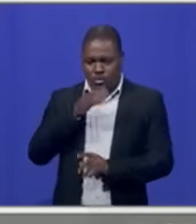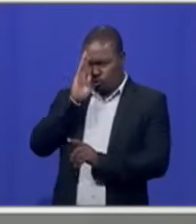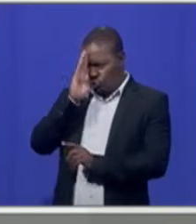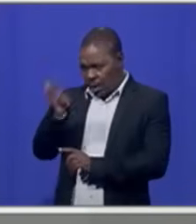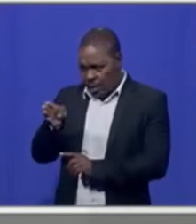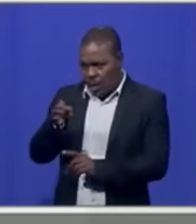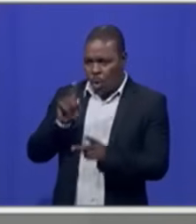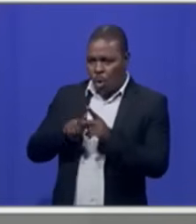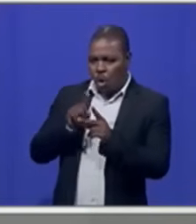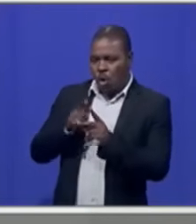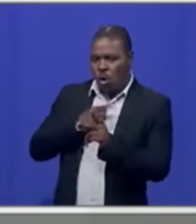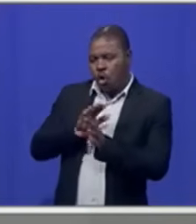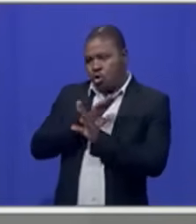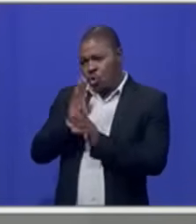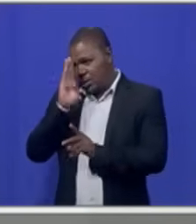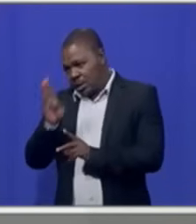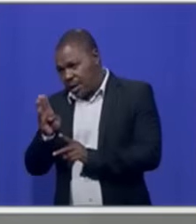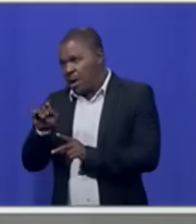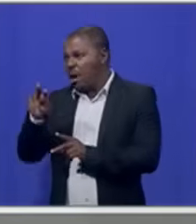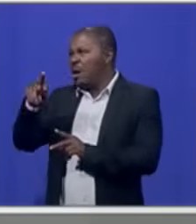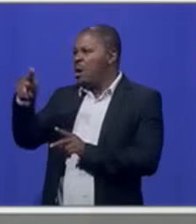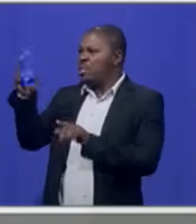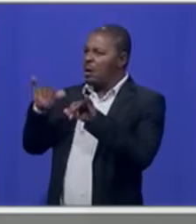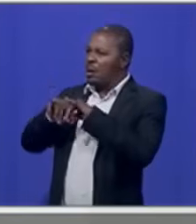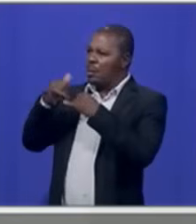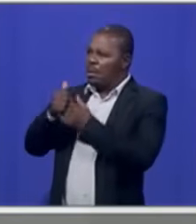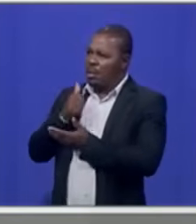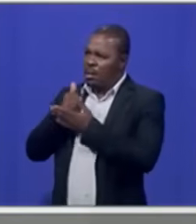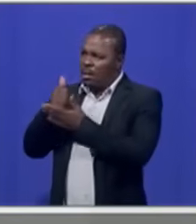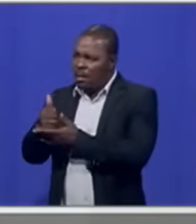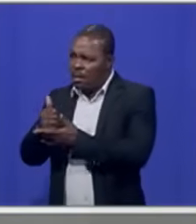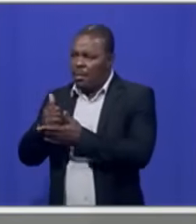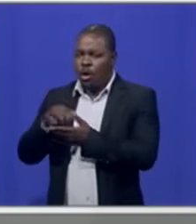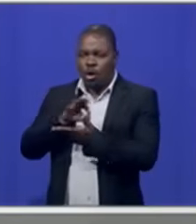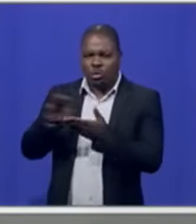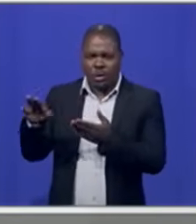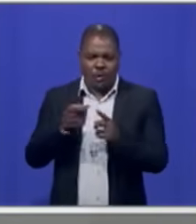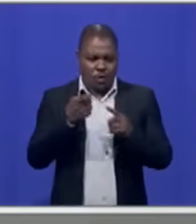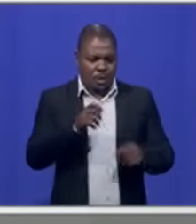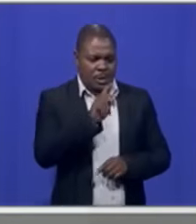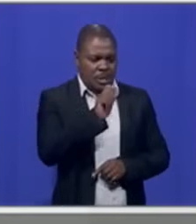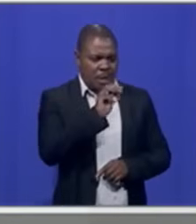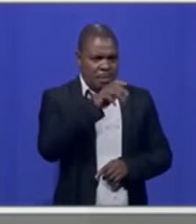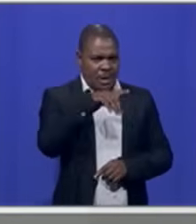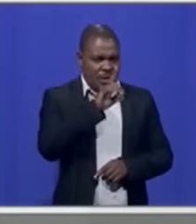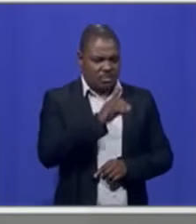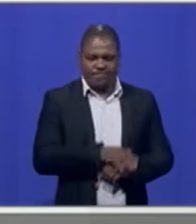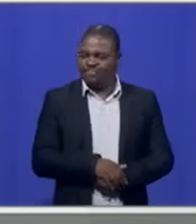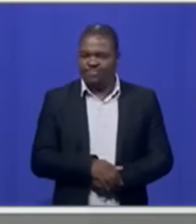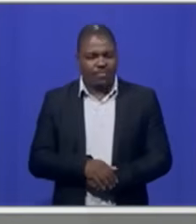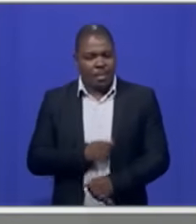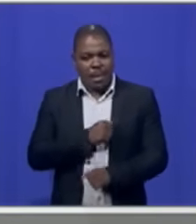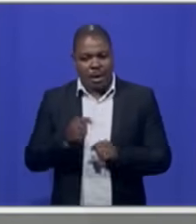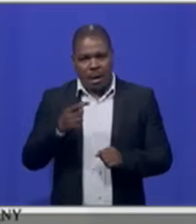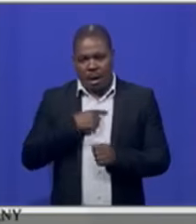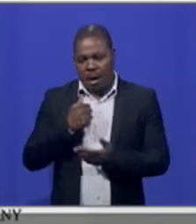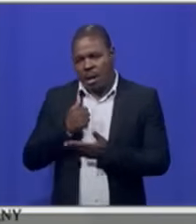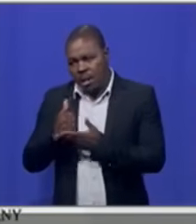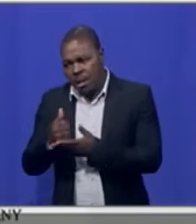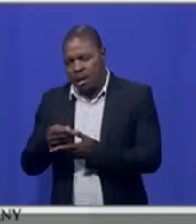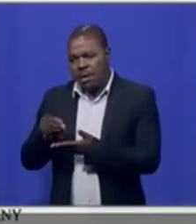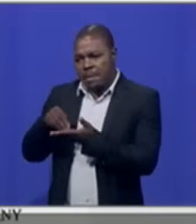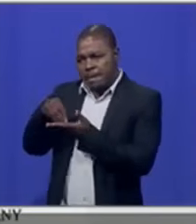or indirectly any bidder in respect of tender TMPD, whether I have influenced, facilitated the